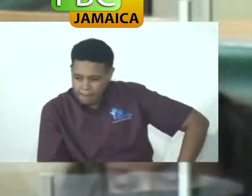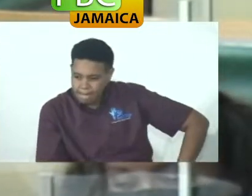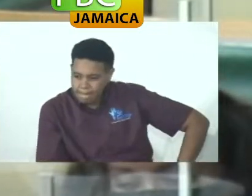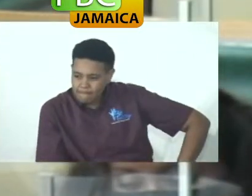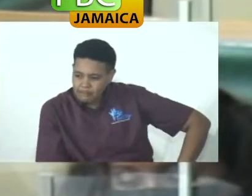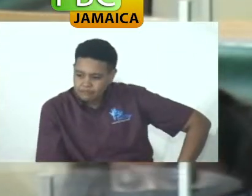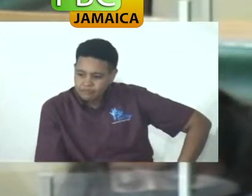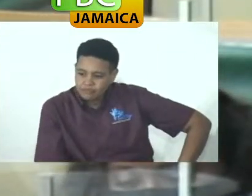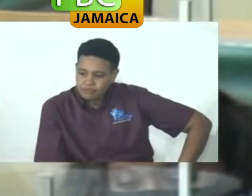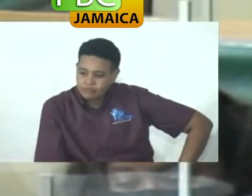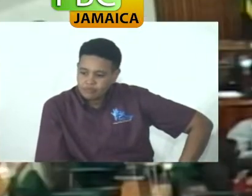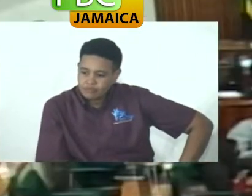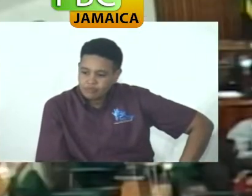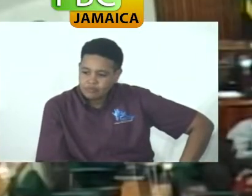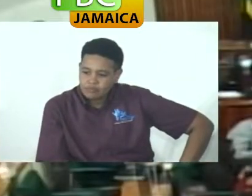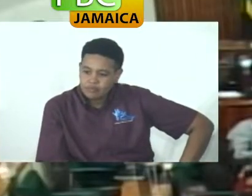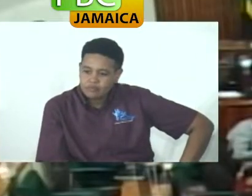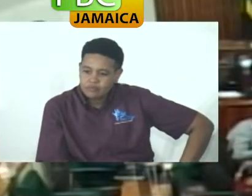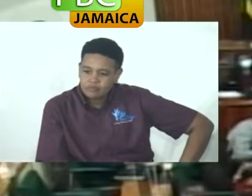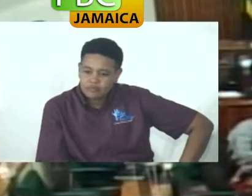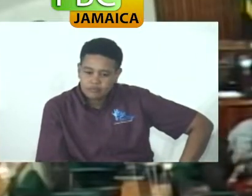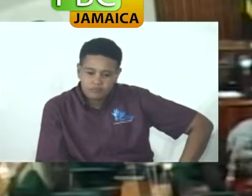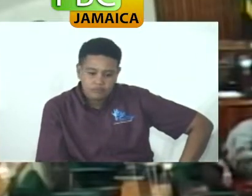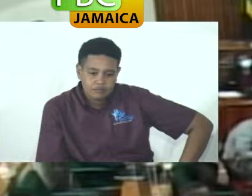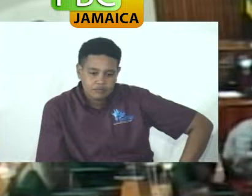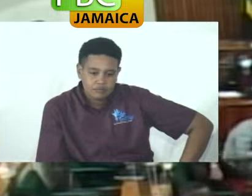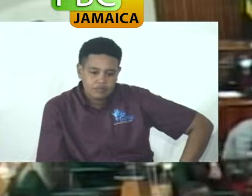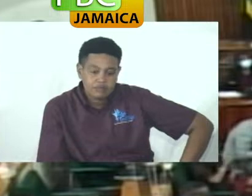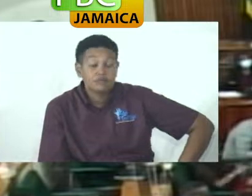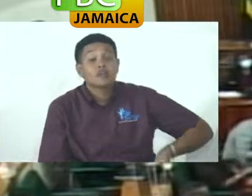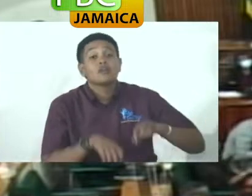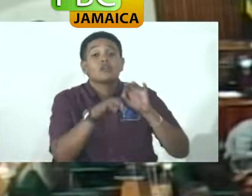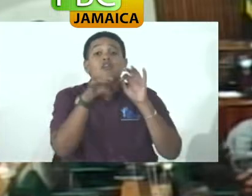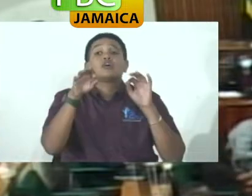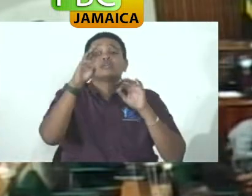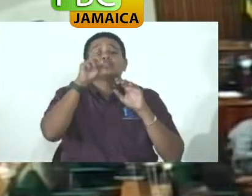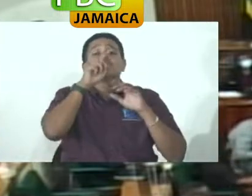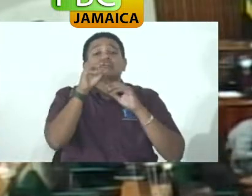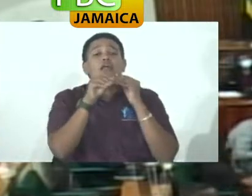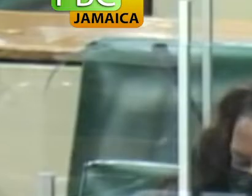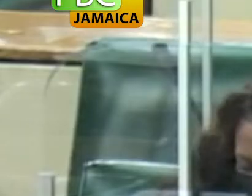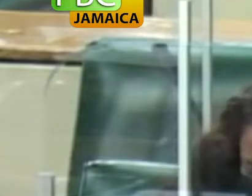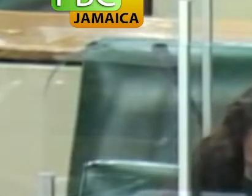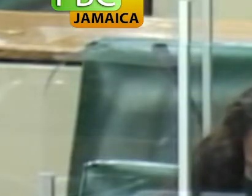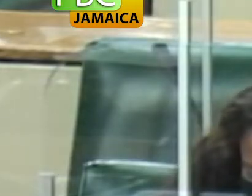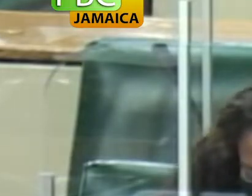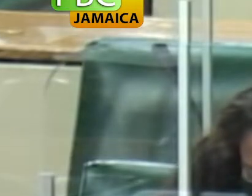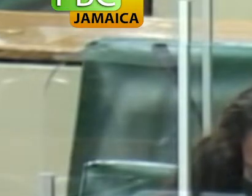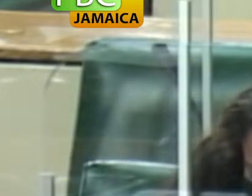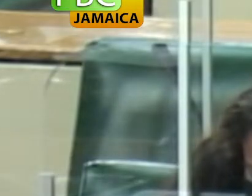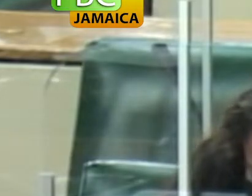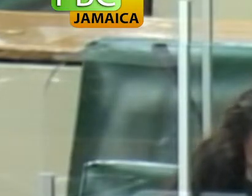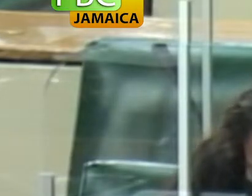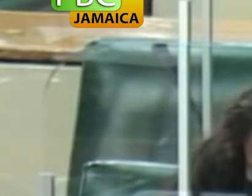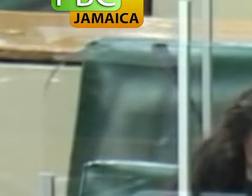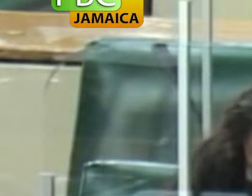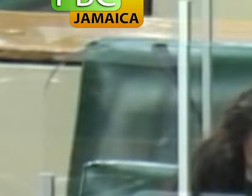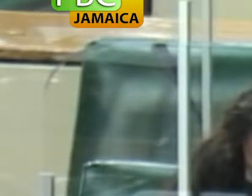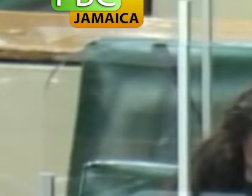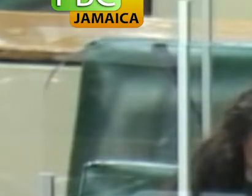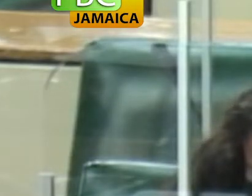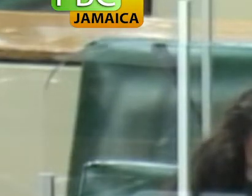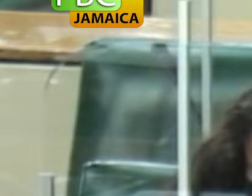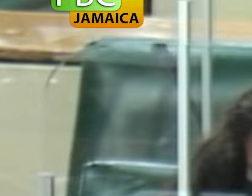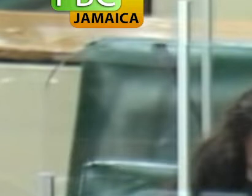registration of a trademark, where the trademark misrepresents Jamaica or Jamaican culture. And this bill represents